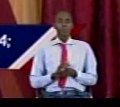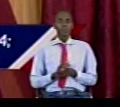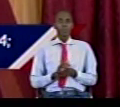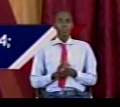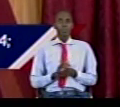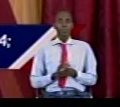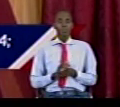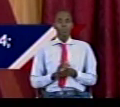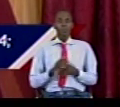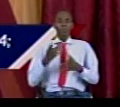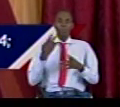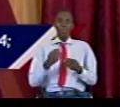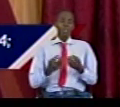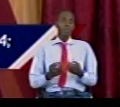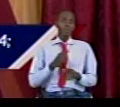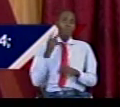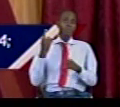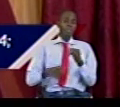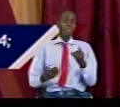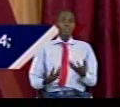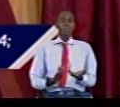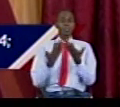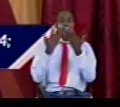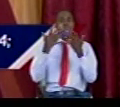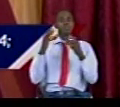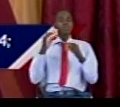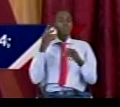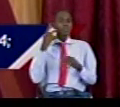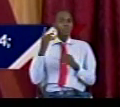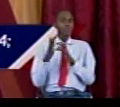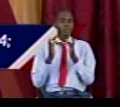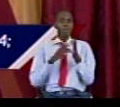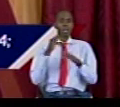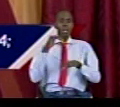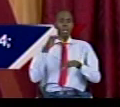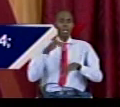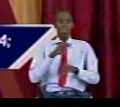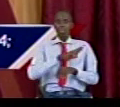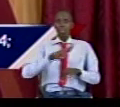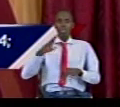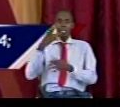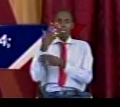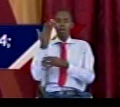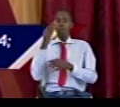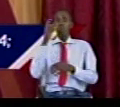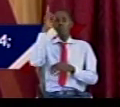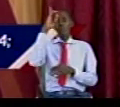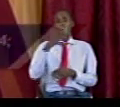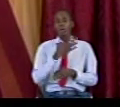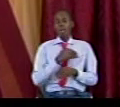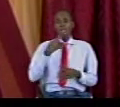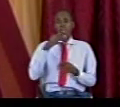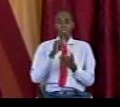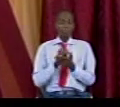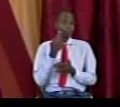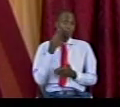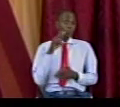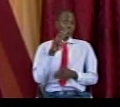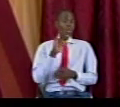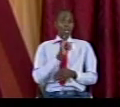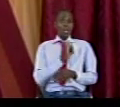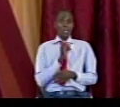Sacrifice. He saw Jesus on the right hand of God, and then he says, and he said, behold, I see the